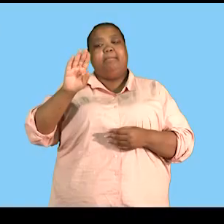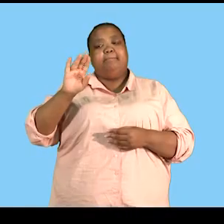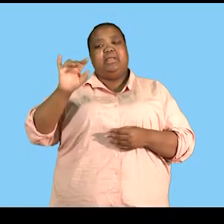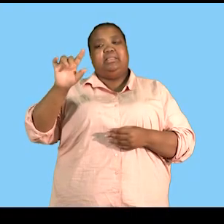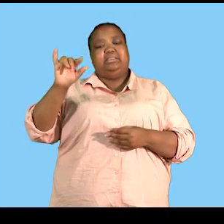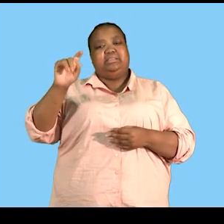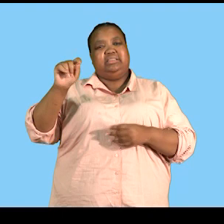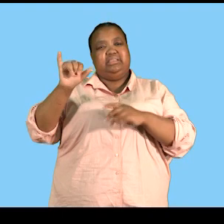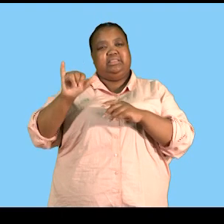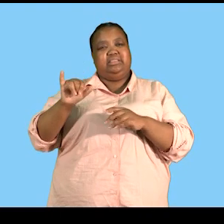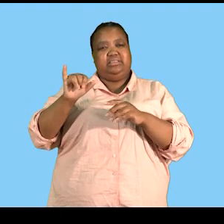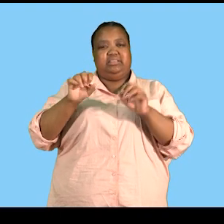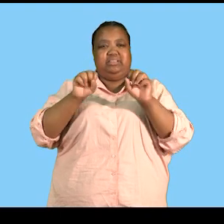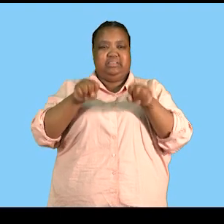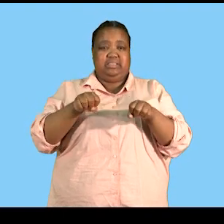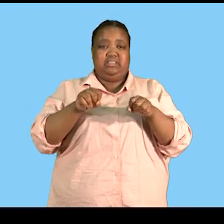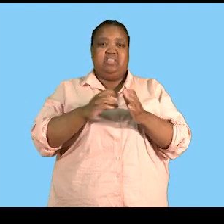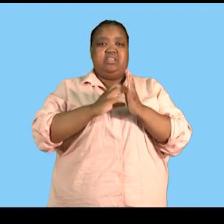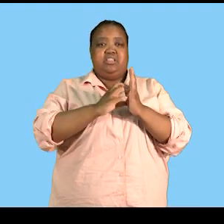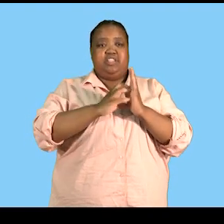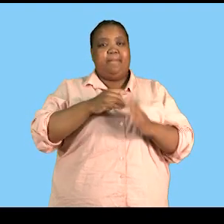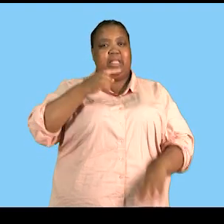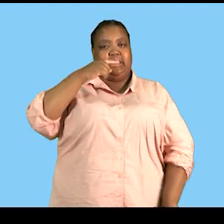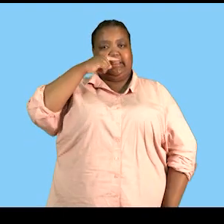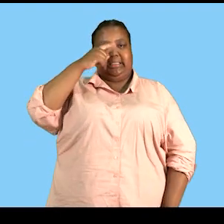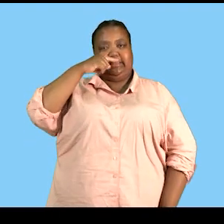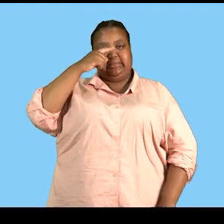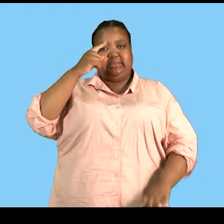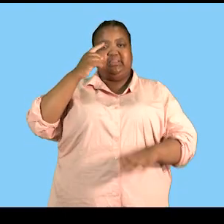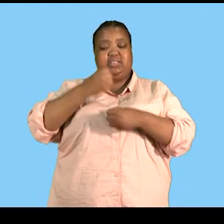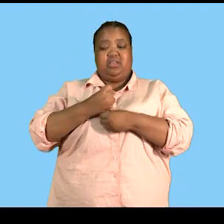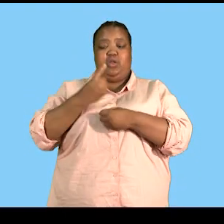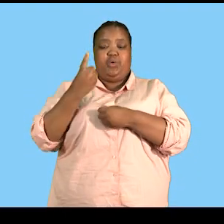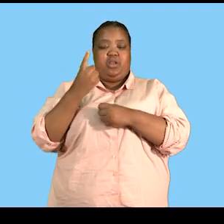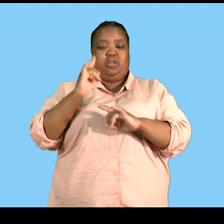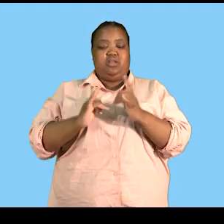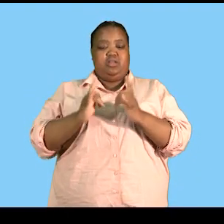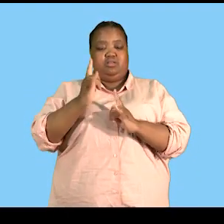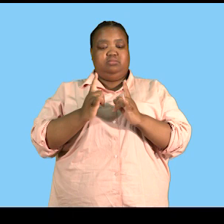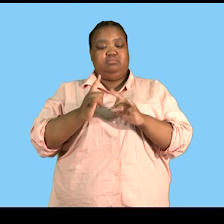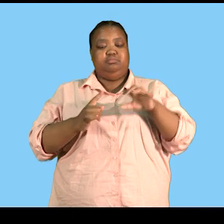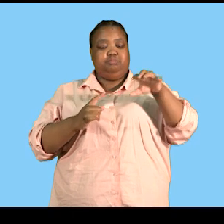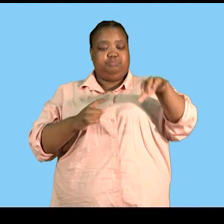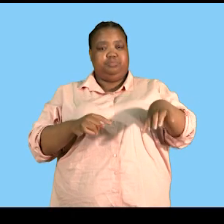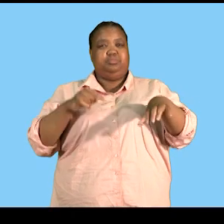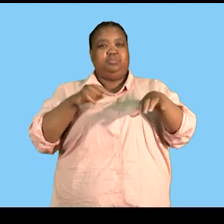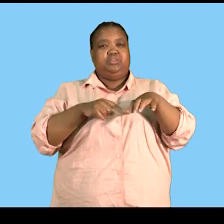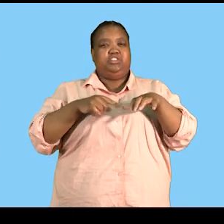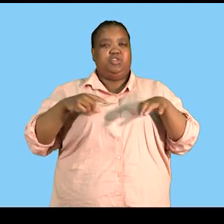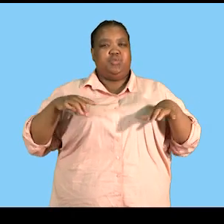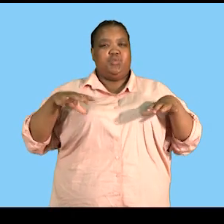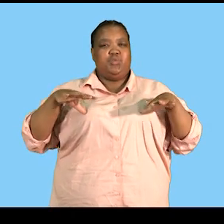First example. Sandton, a suburb in Gauteng, is the richest square mile in